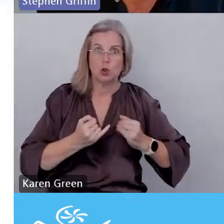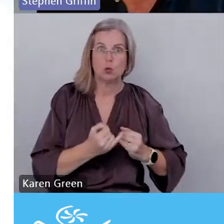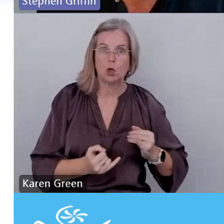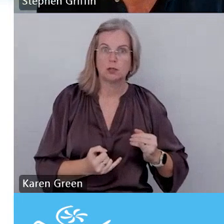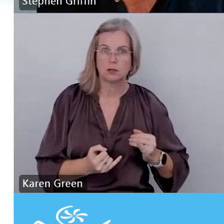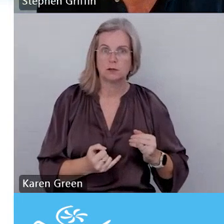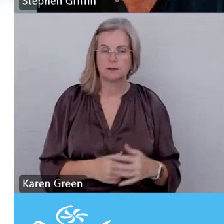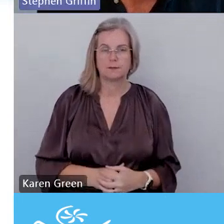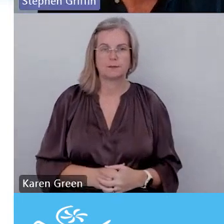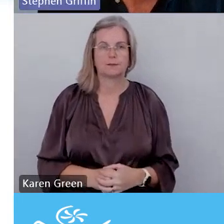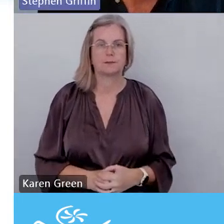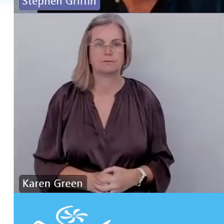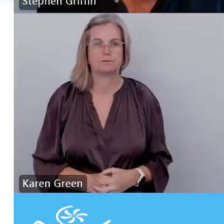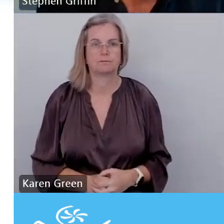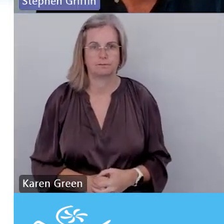eventually.